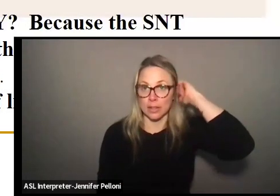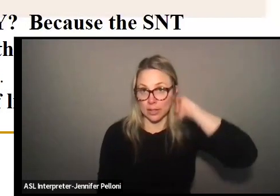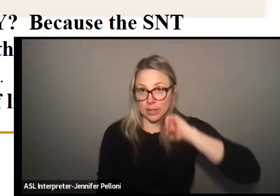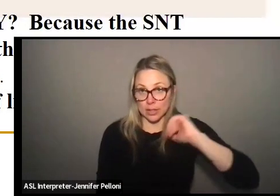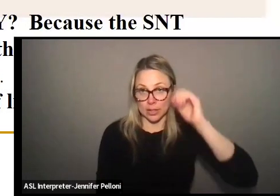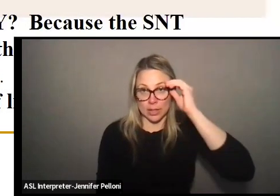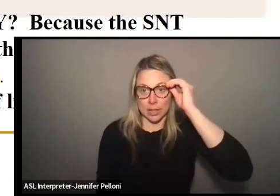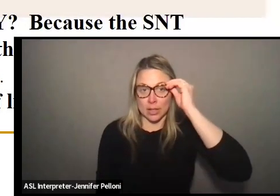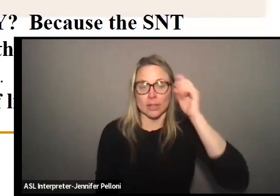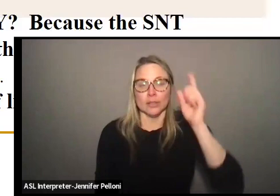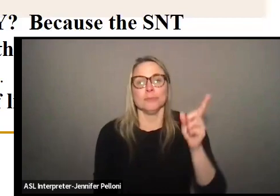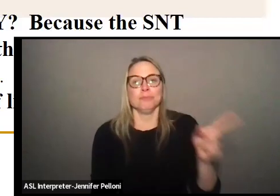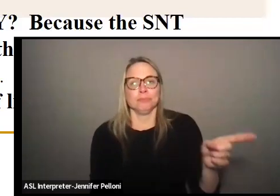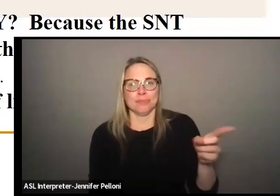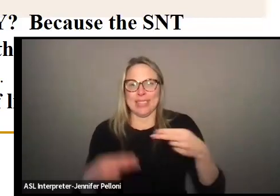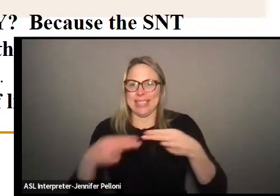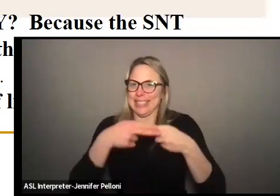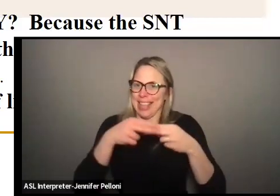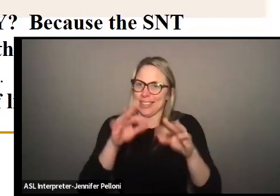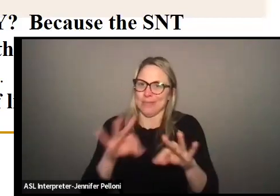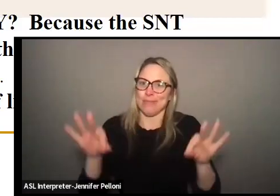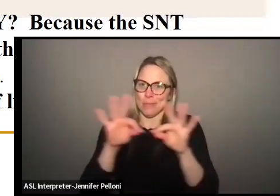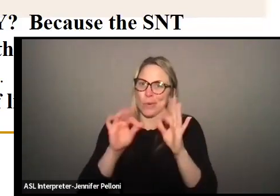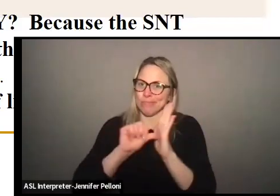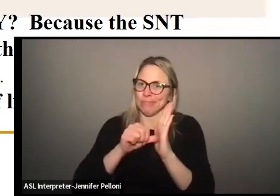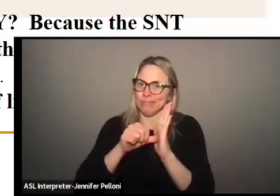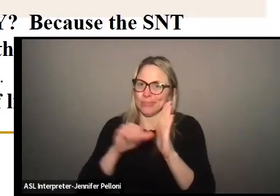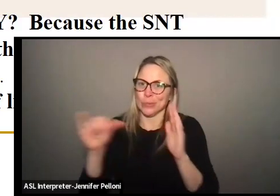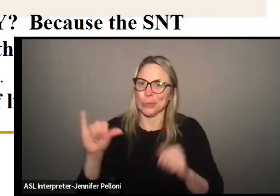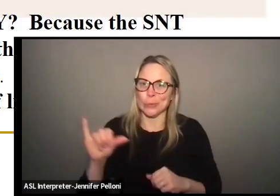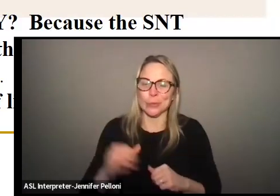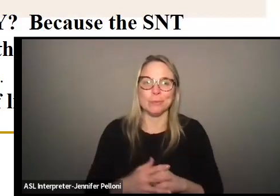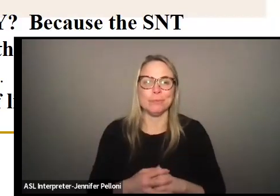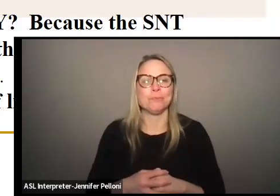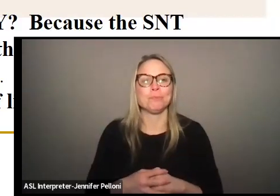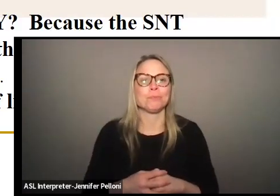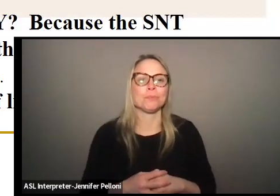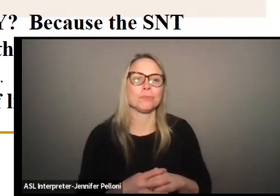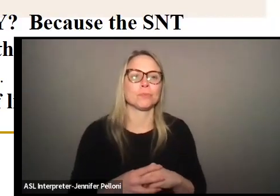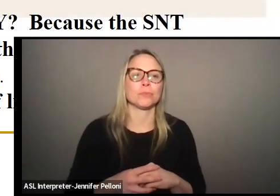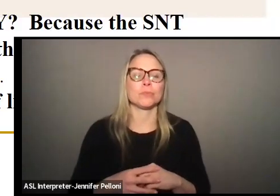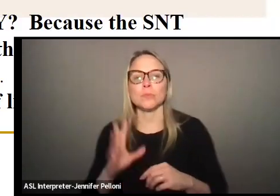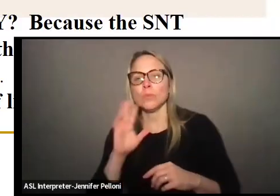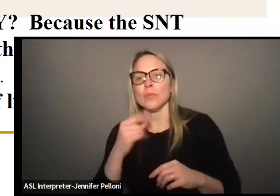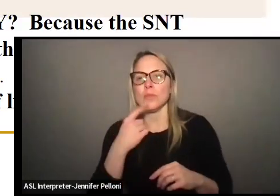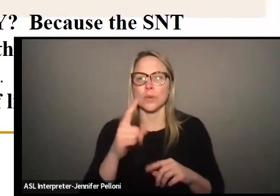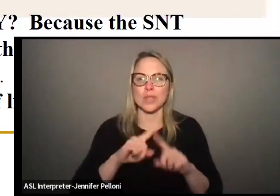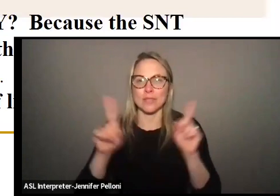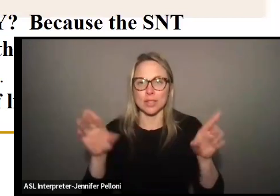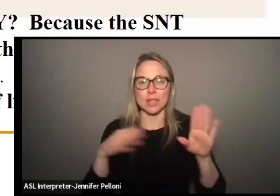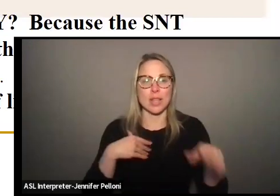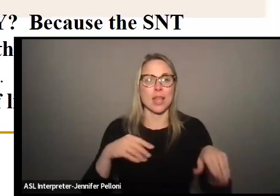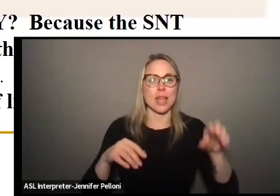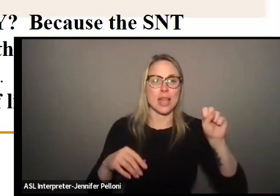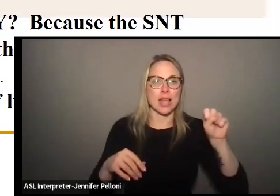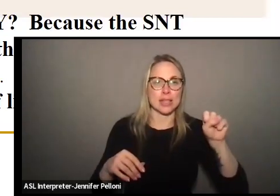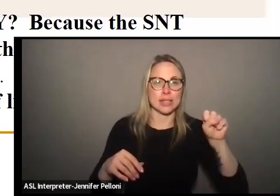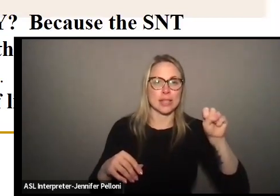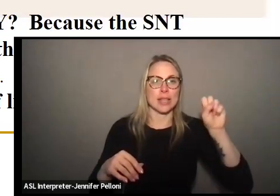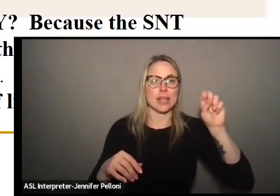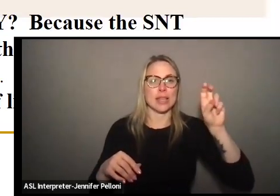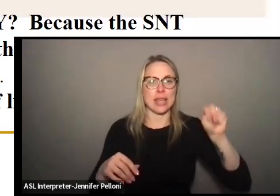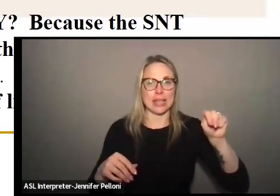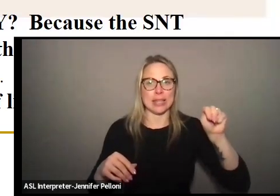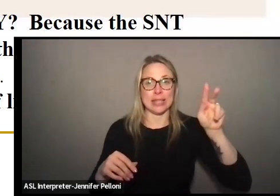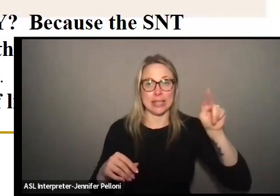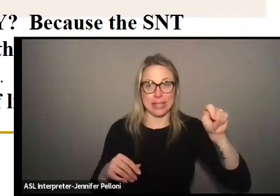This is an important slide too, because it shows the difference between S&Ts or special needs trusts